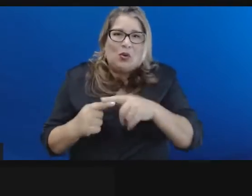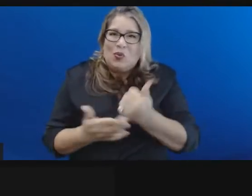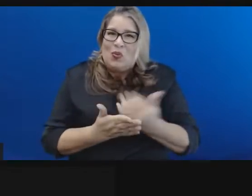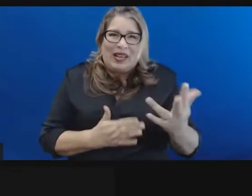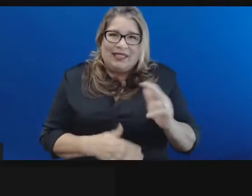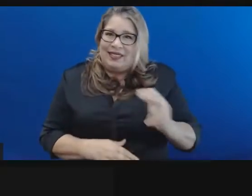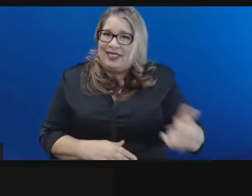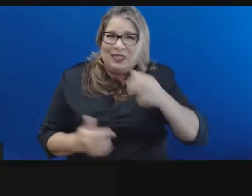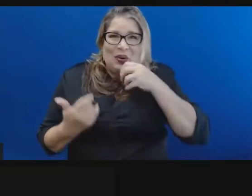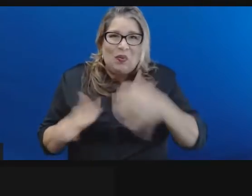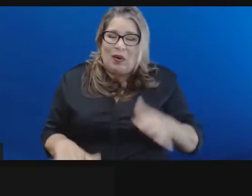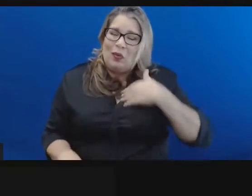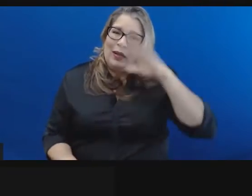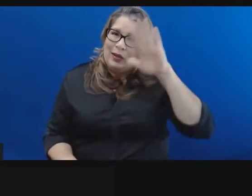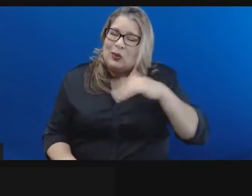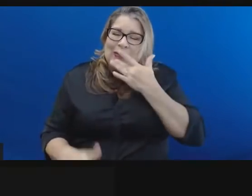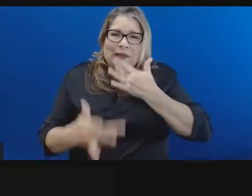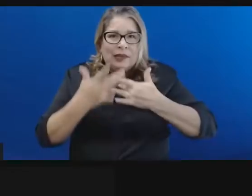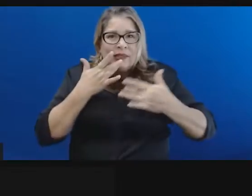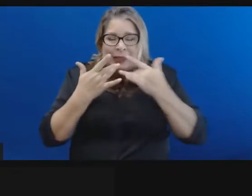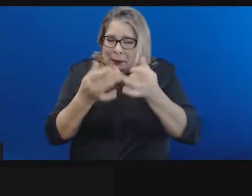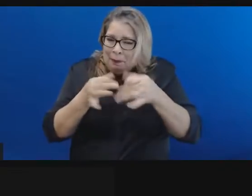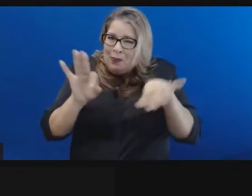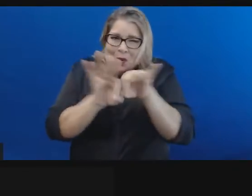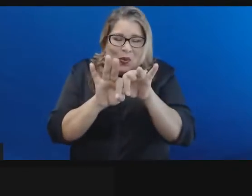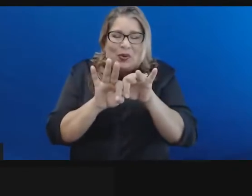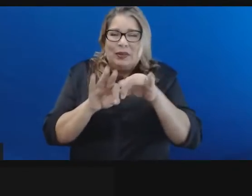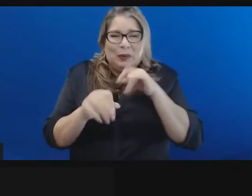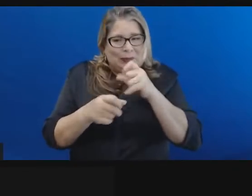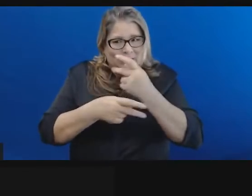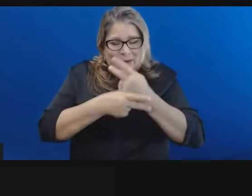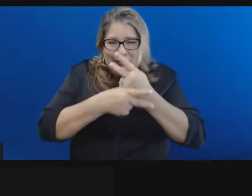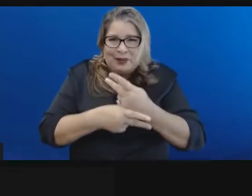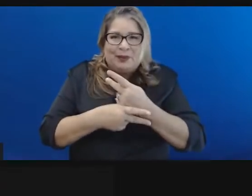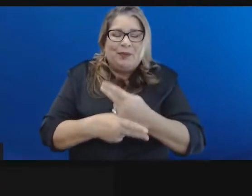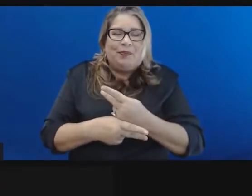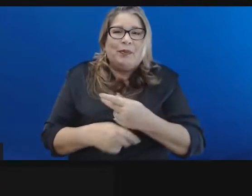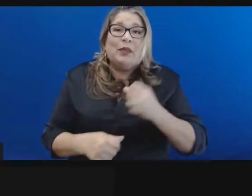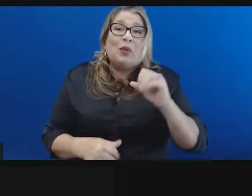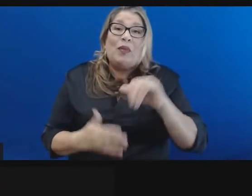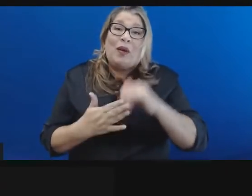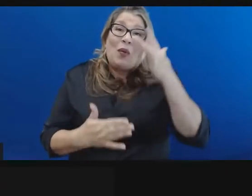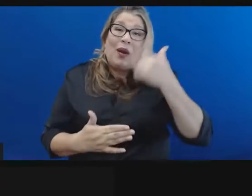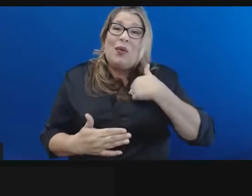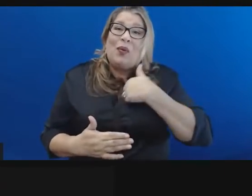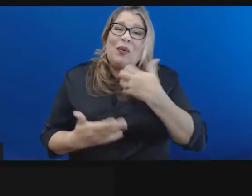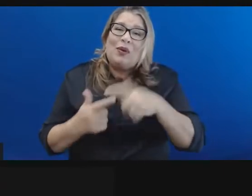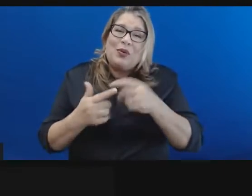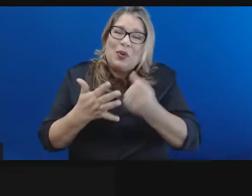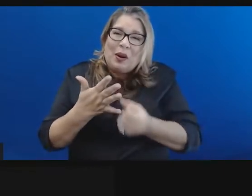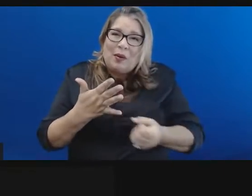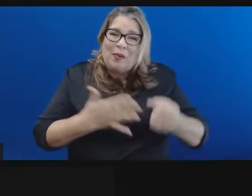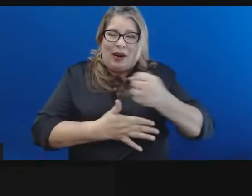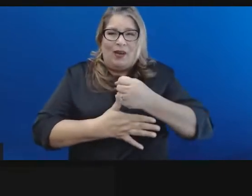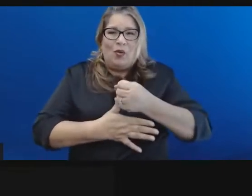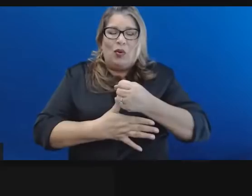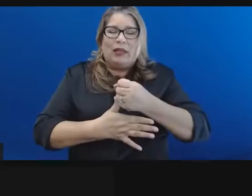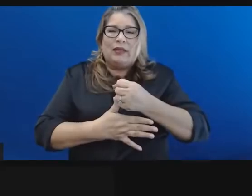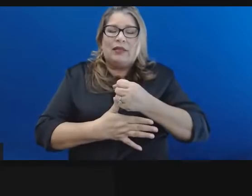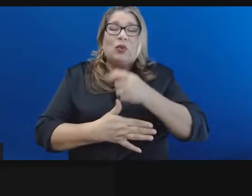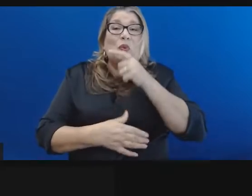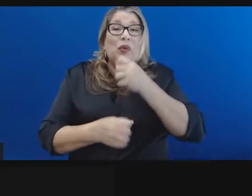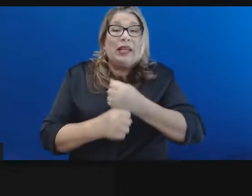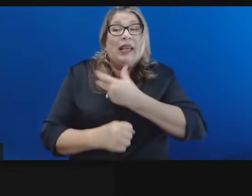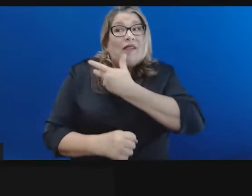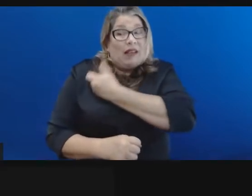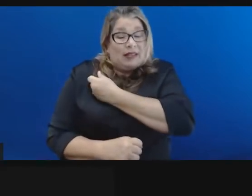it's a scarce resource. We're trying to prioritize as best we can so we can reduce the impact on those most at risk, but we do want to make